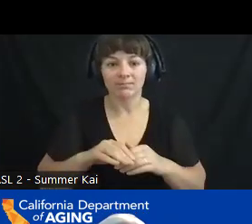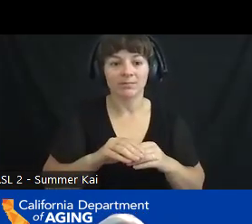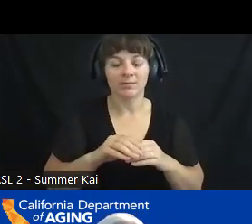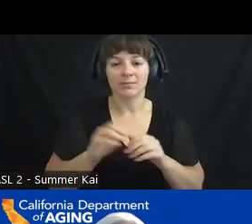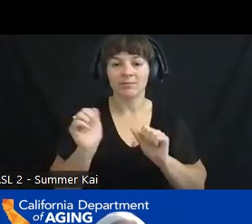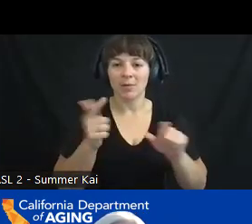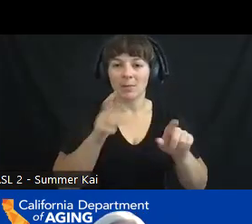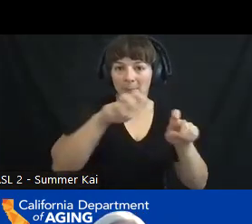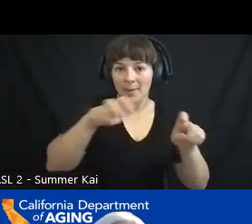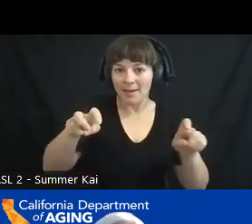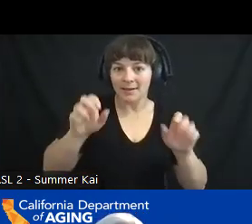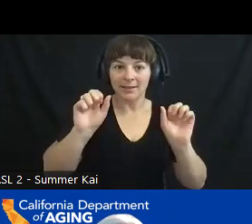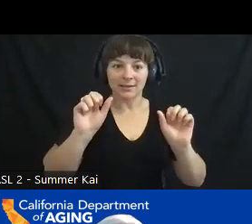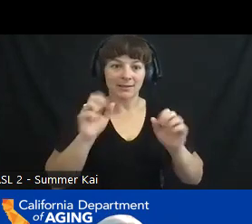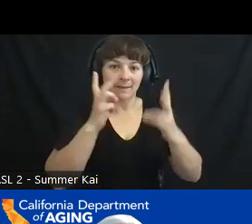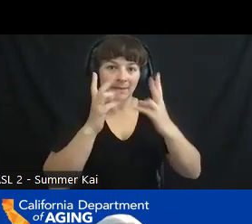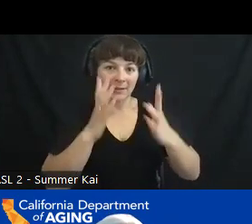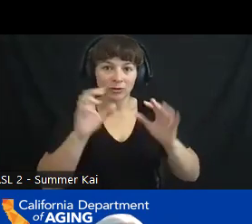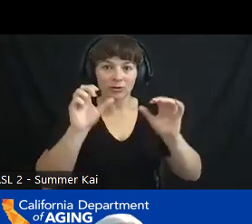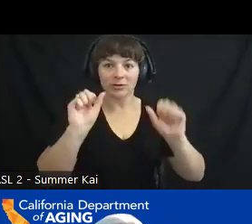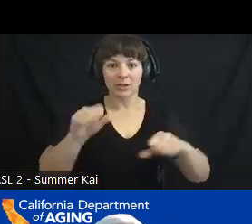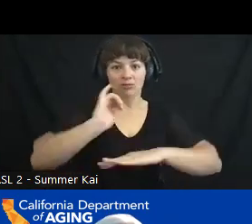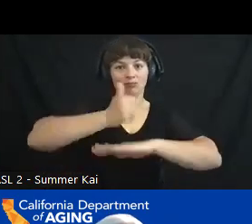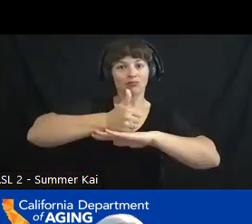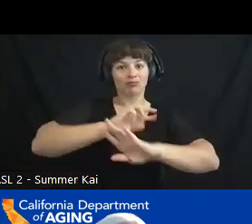panelists and guests to get settled.